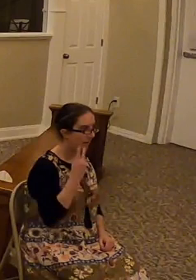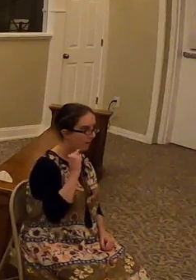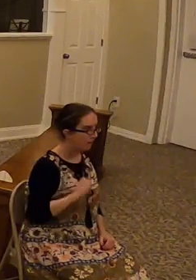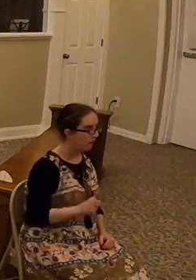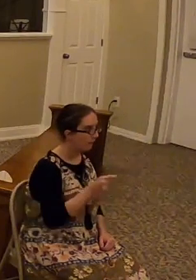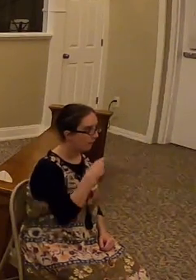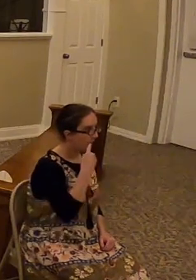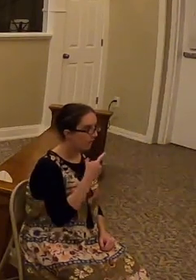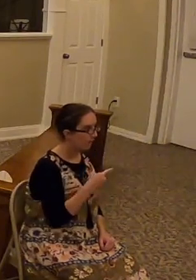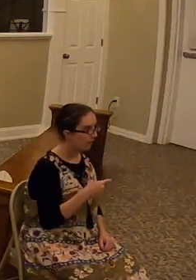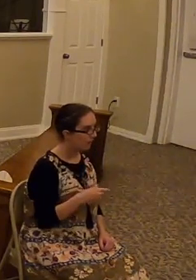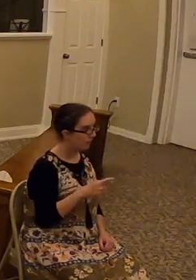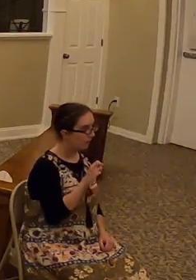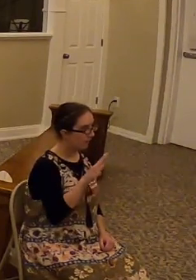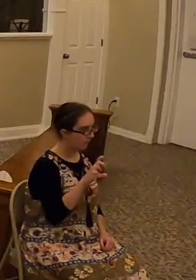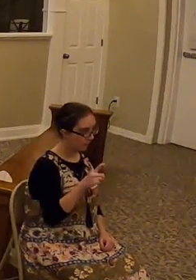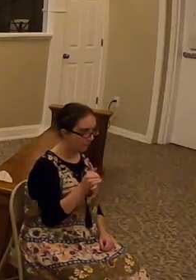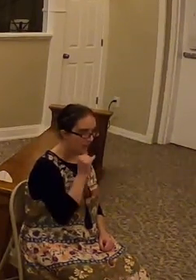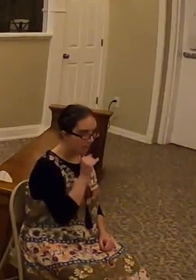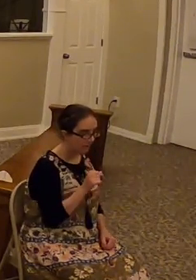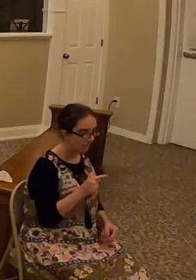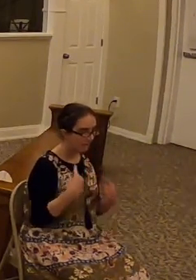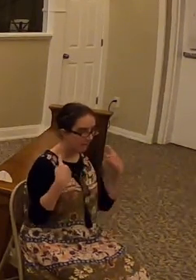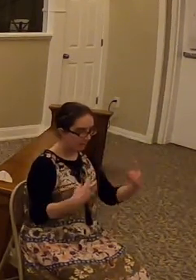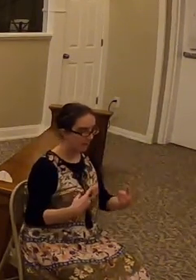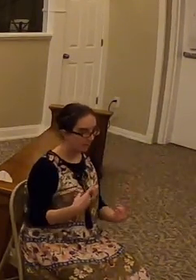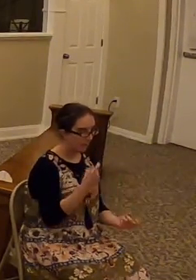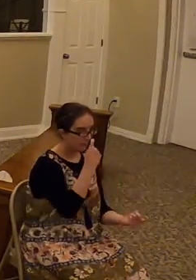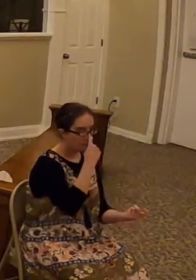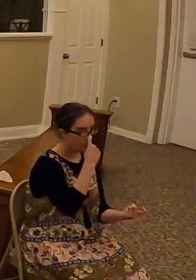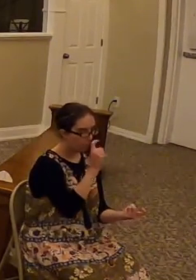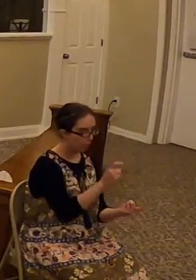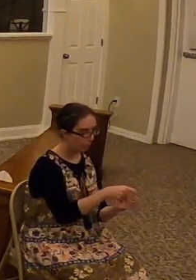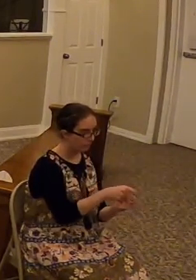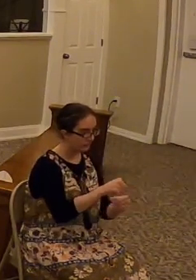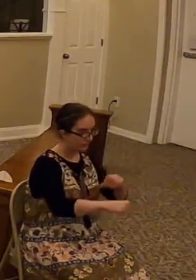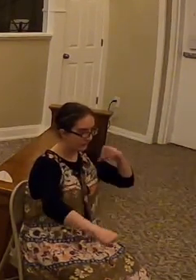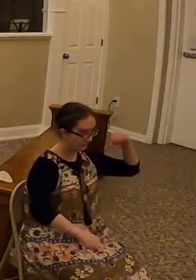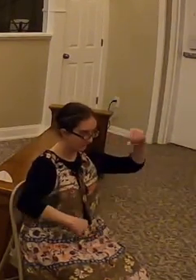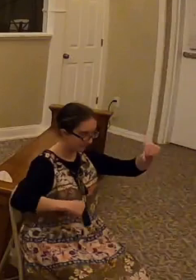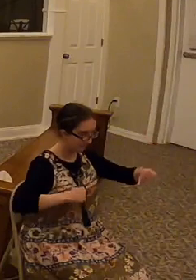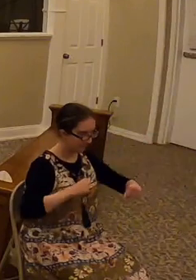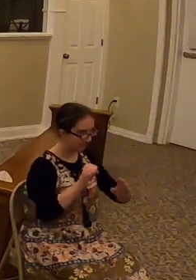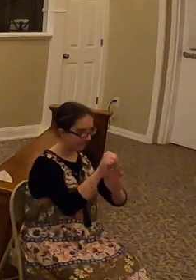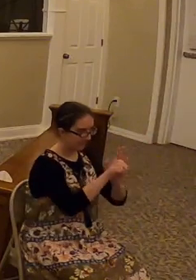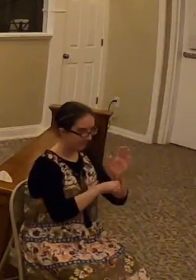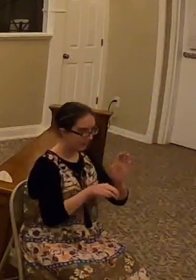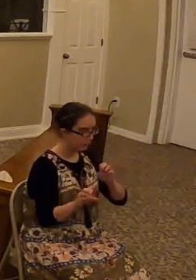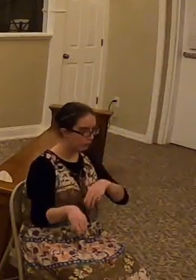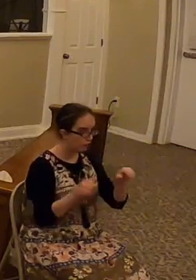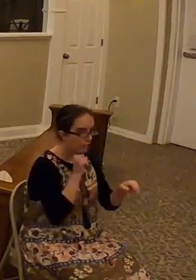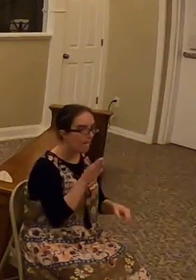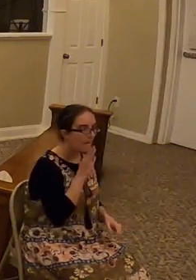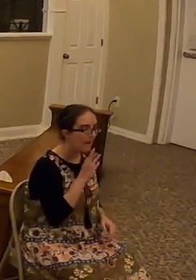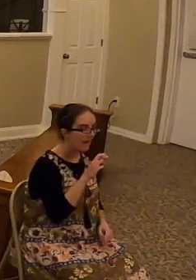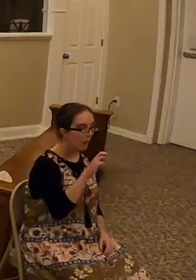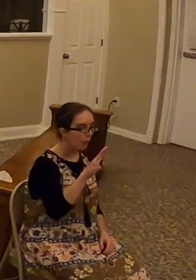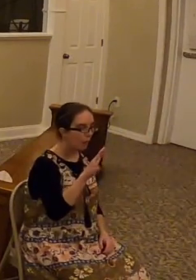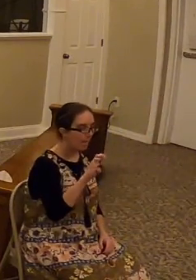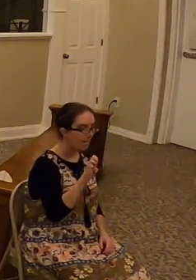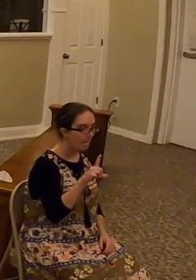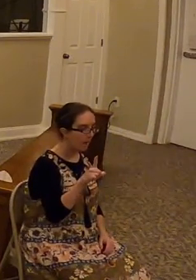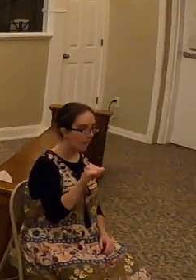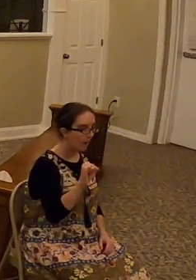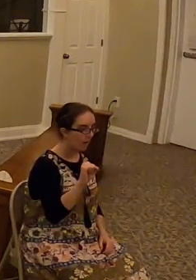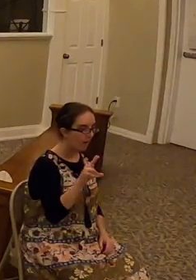what he goes on to say. For rebellion is as the sin of witchcraft. Don't be